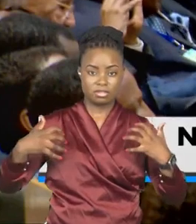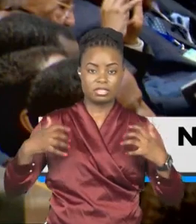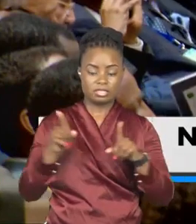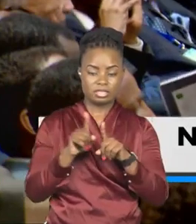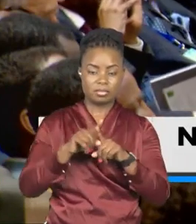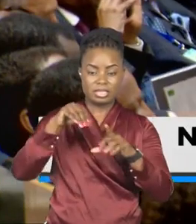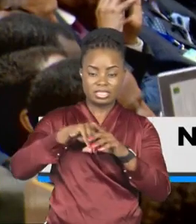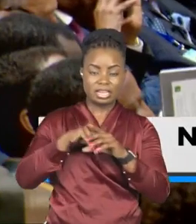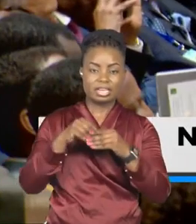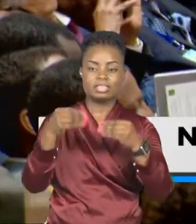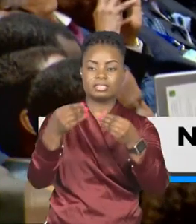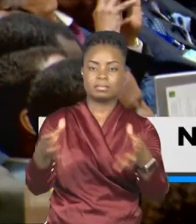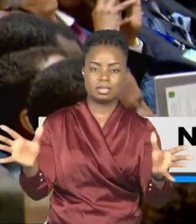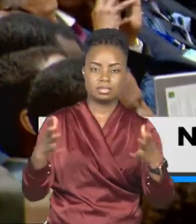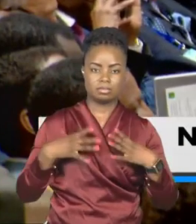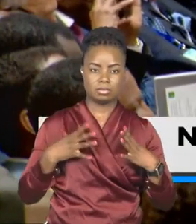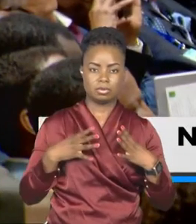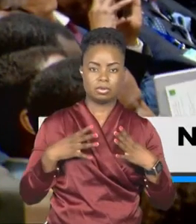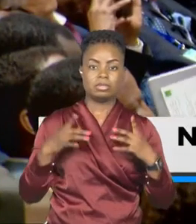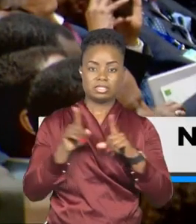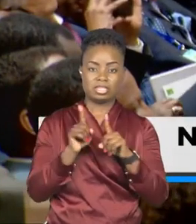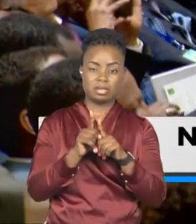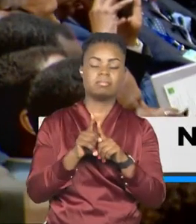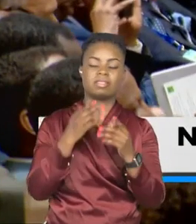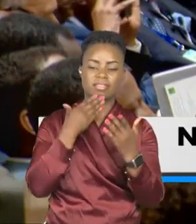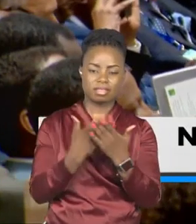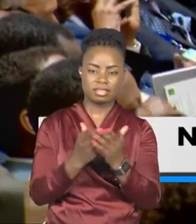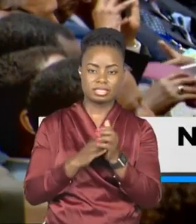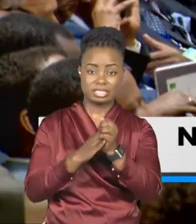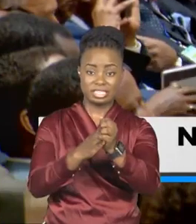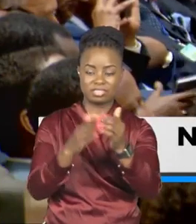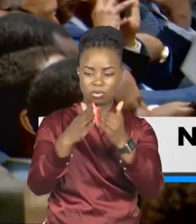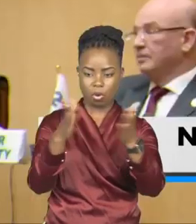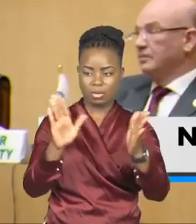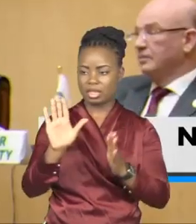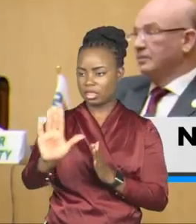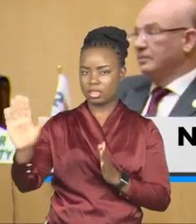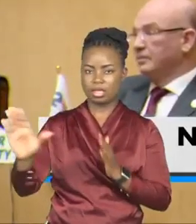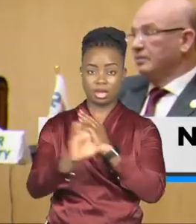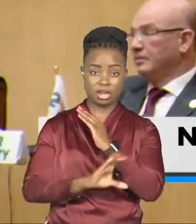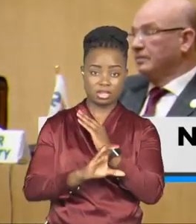internally displaced persons, and thanked the continent's leaders for opening their borders to those fleeing